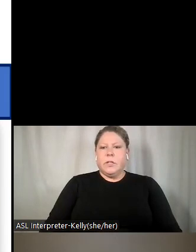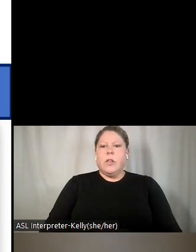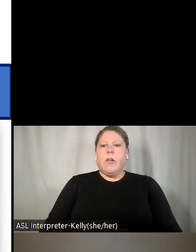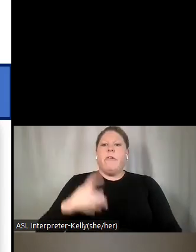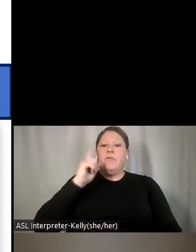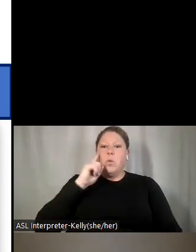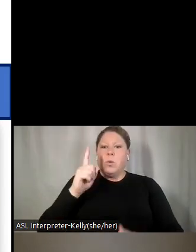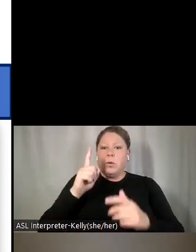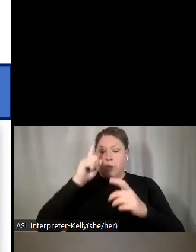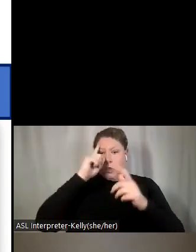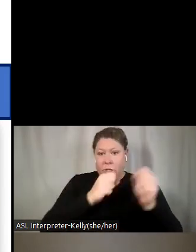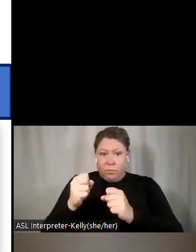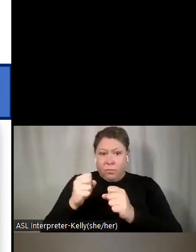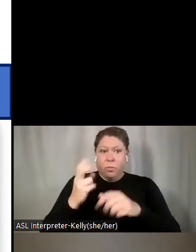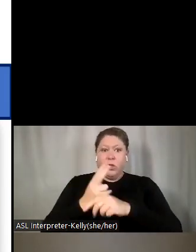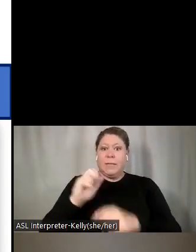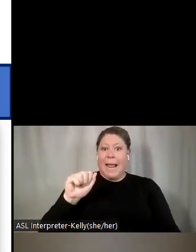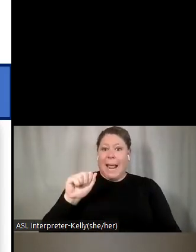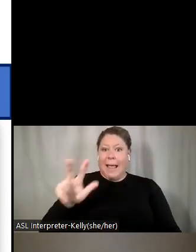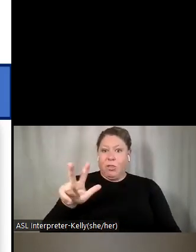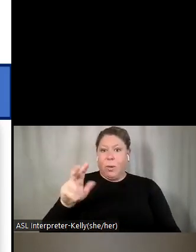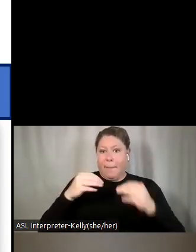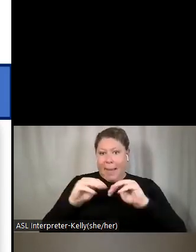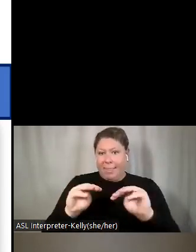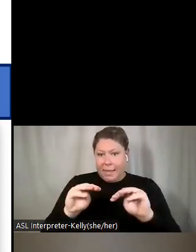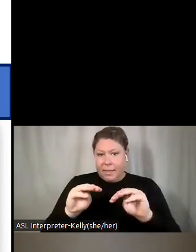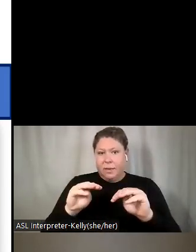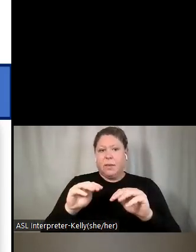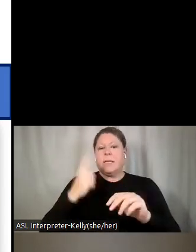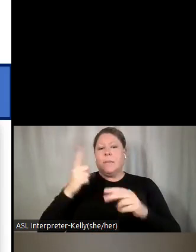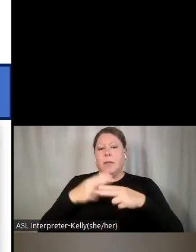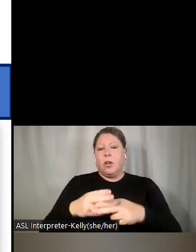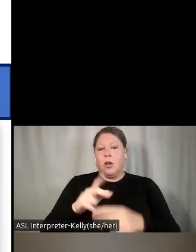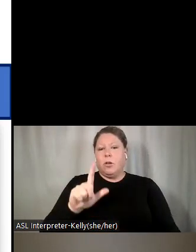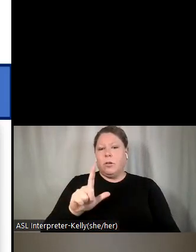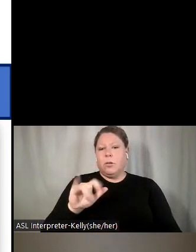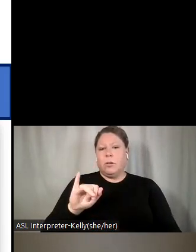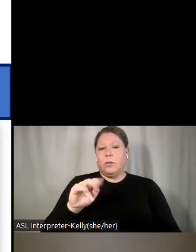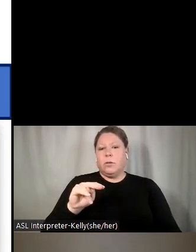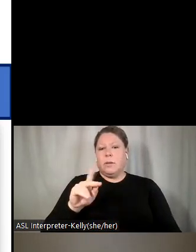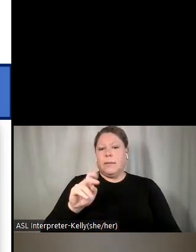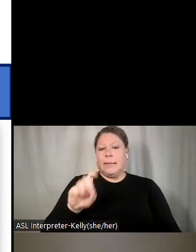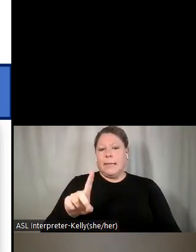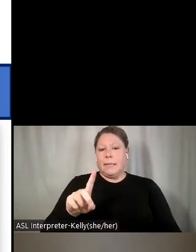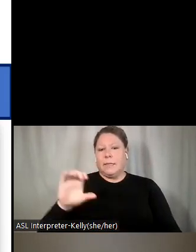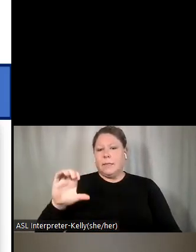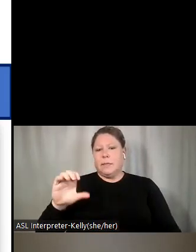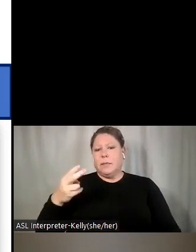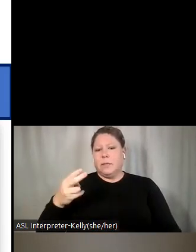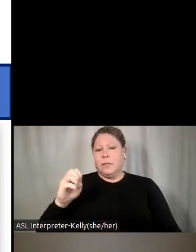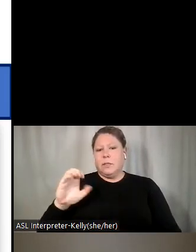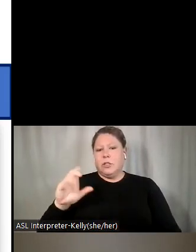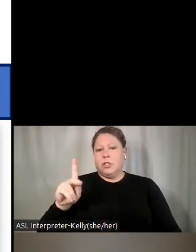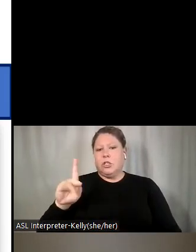using A3 methodology and linked checking. So as a quick refresher for those of you who don't, or for those of you who